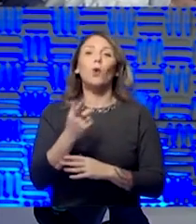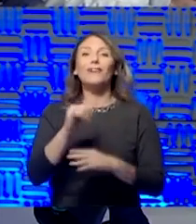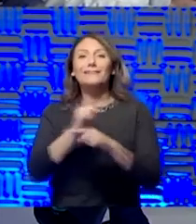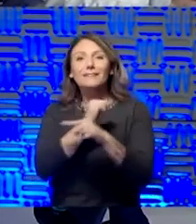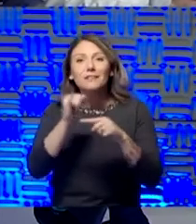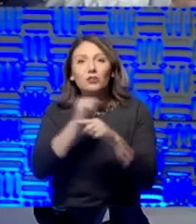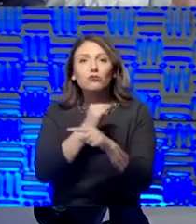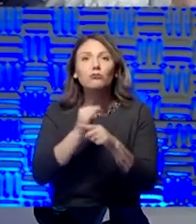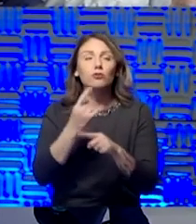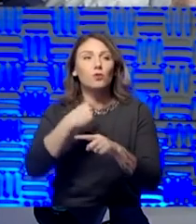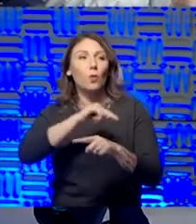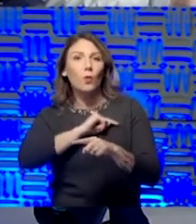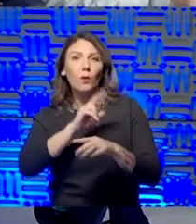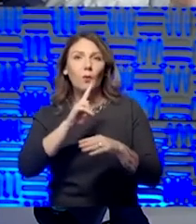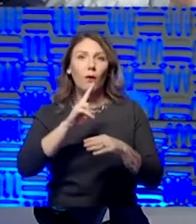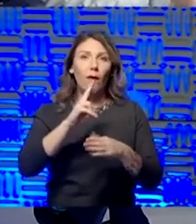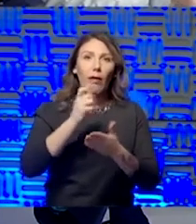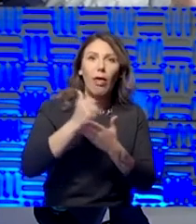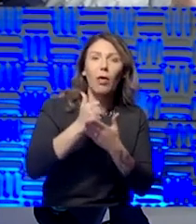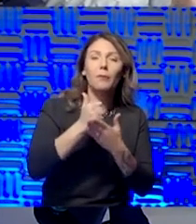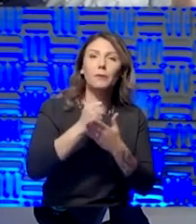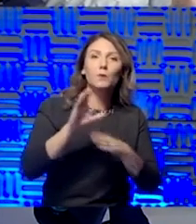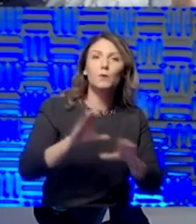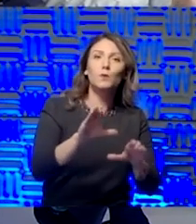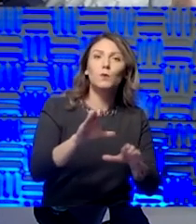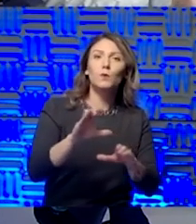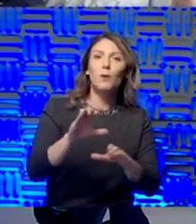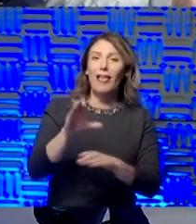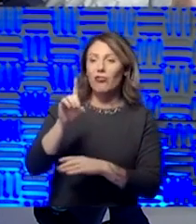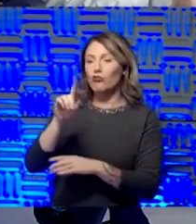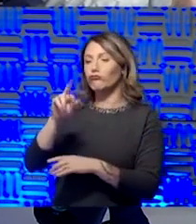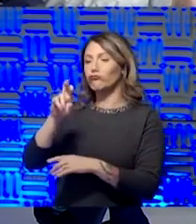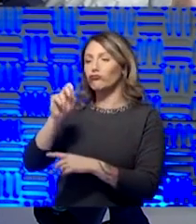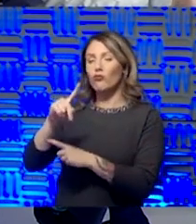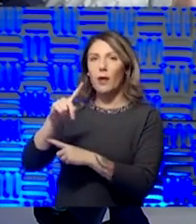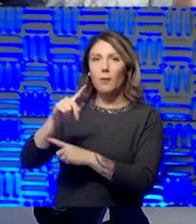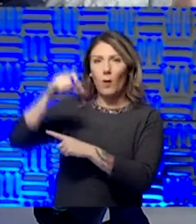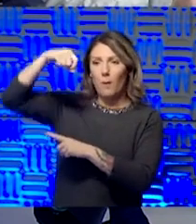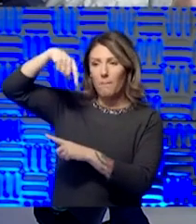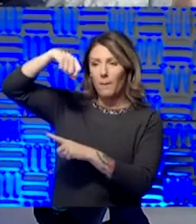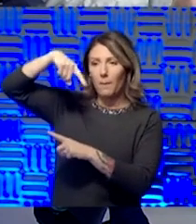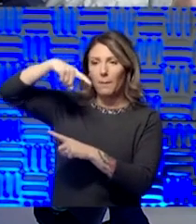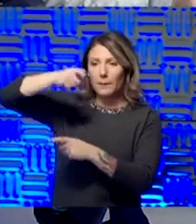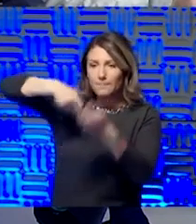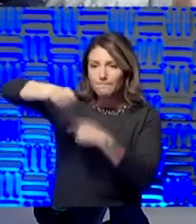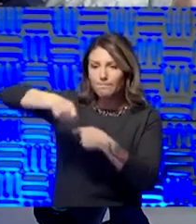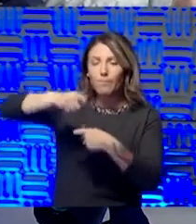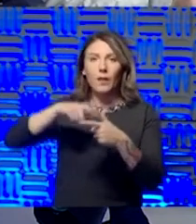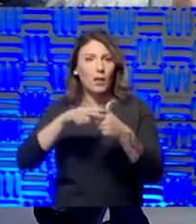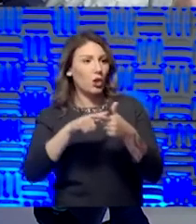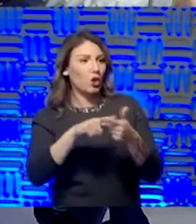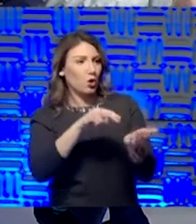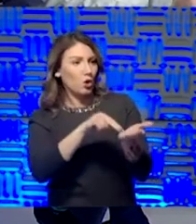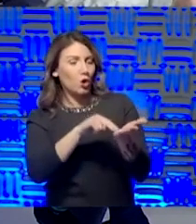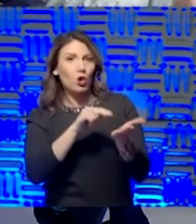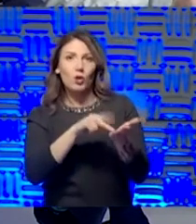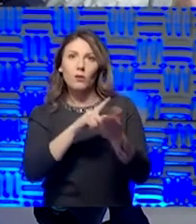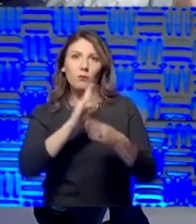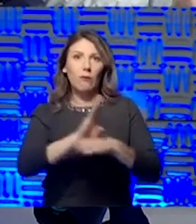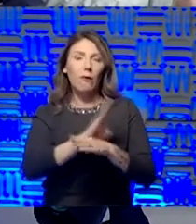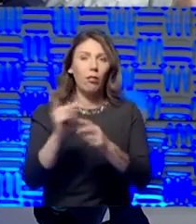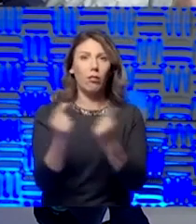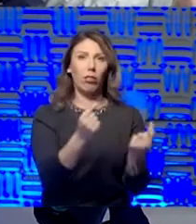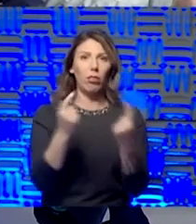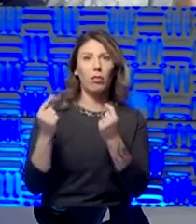the drips like manually ourselves because the nurse was kept busy simply going to the pharmacy, picking up medications and hanging